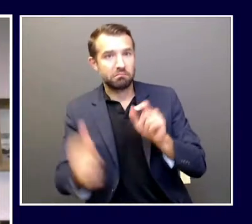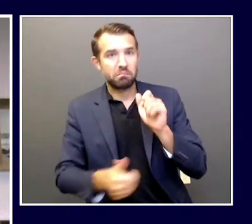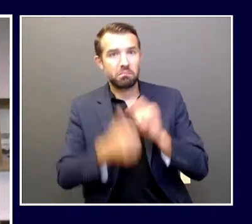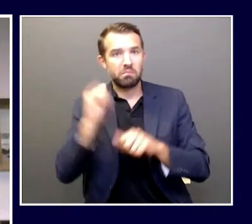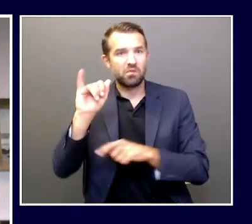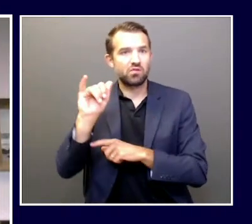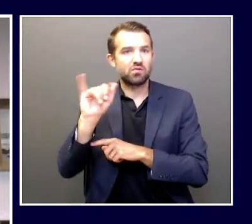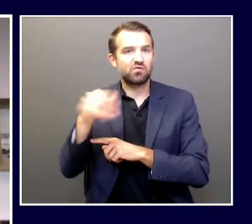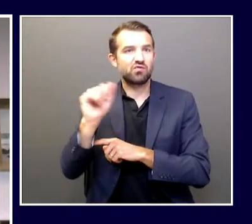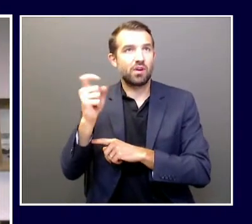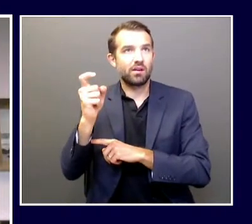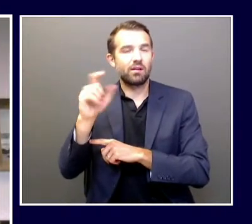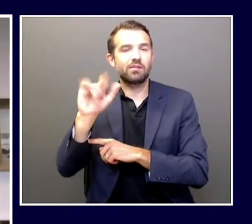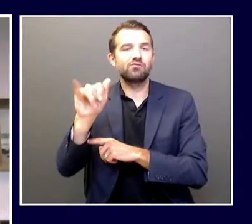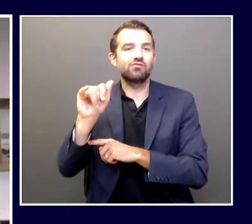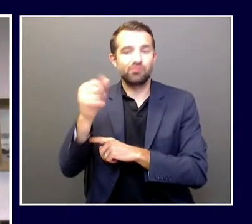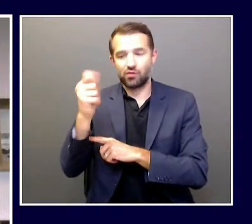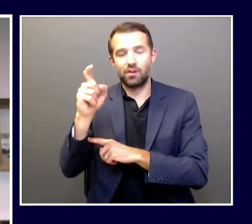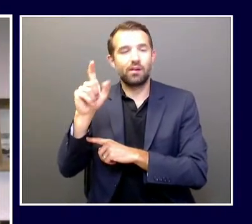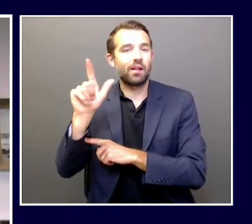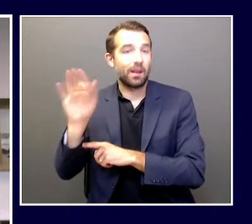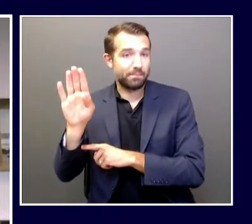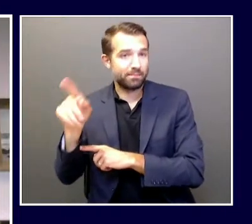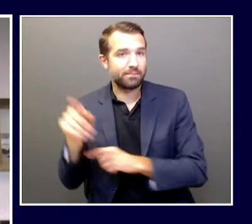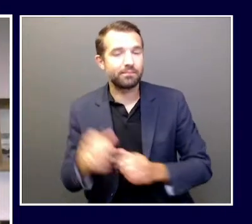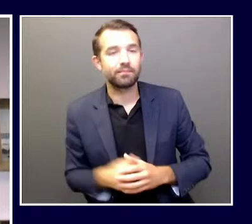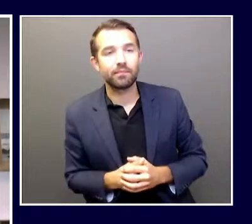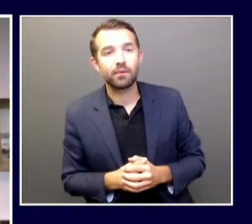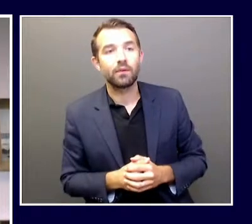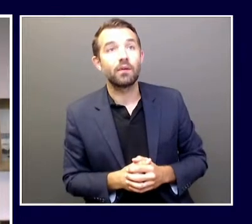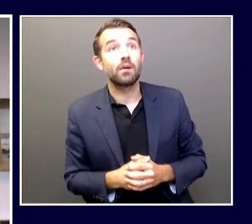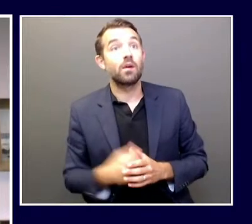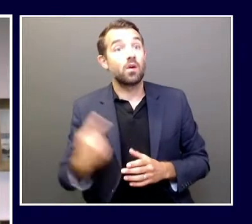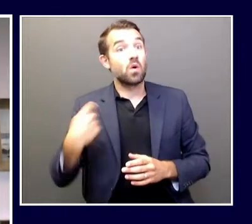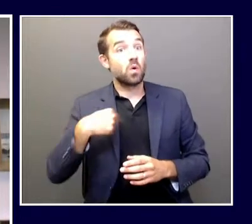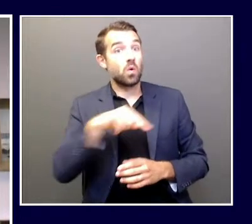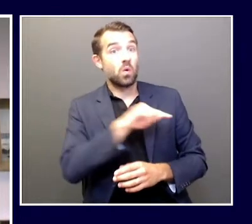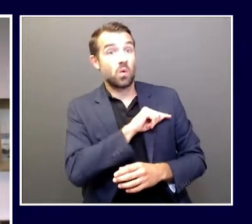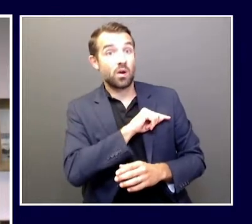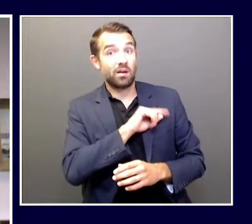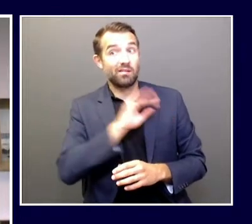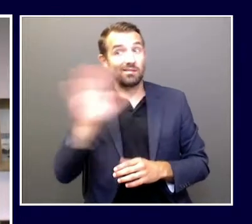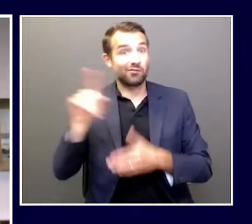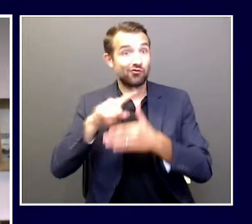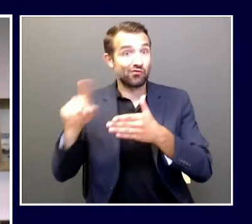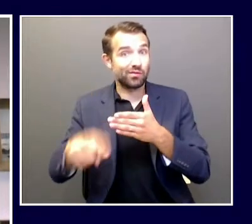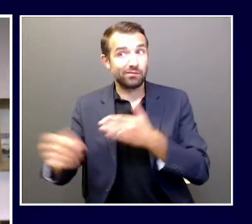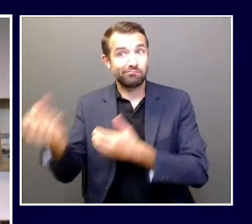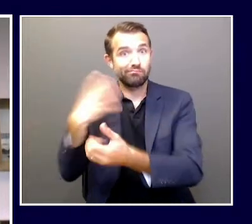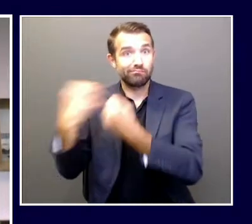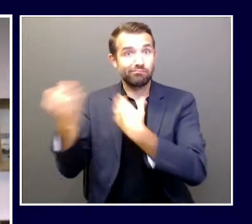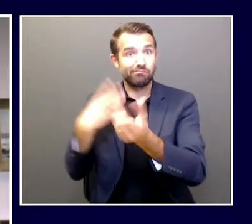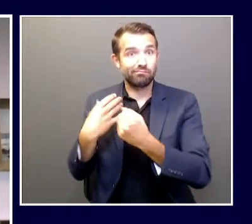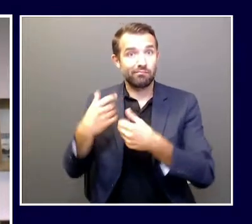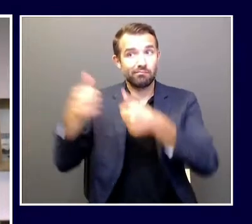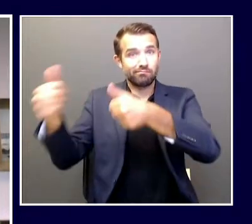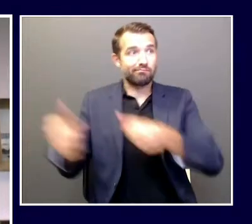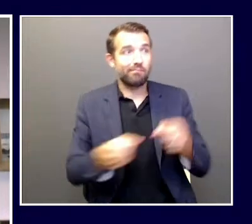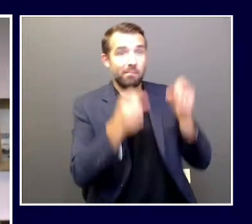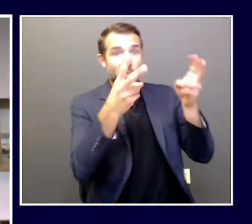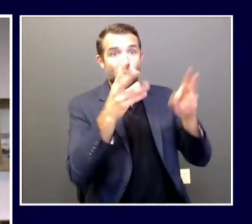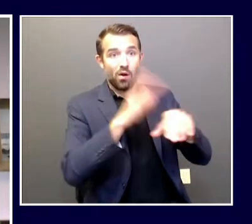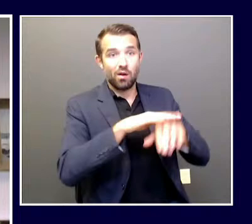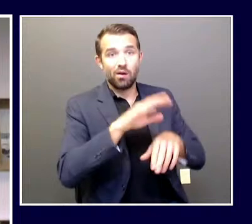Maine, which we post on our website, the most recent results show that nearly 100%